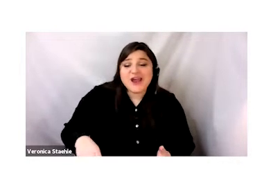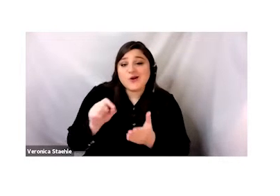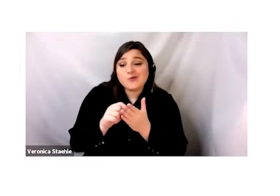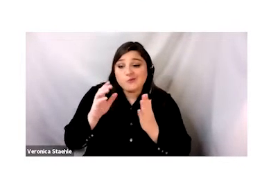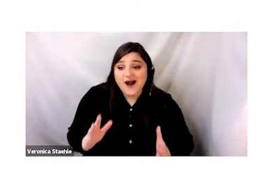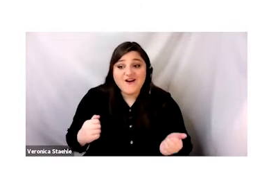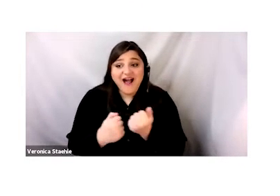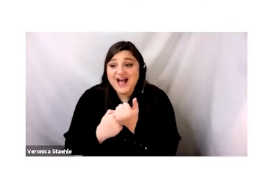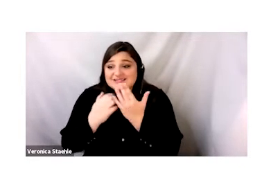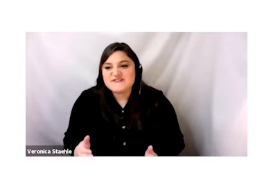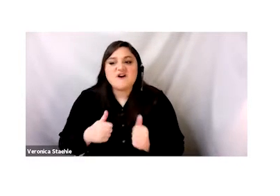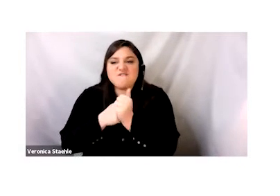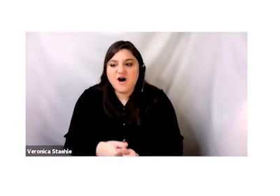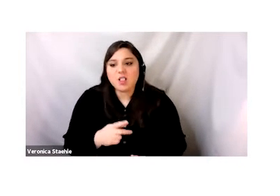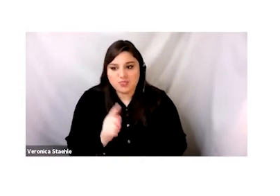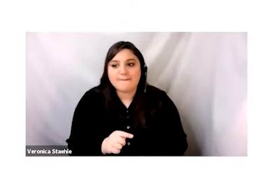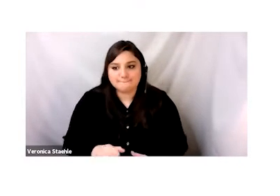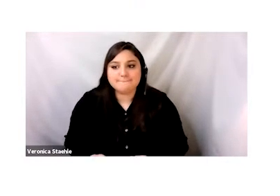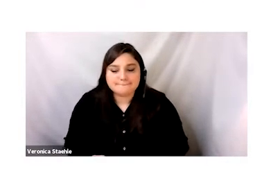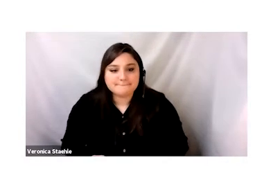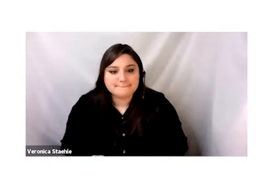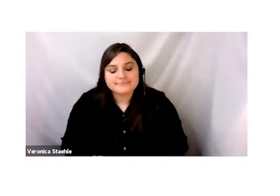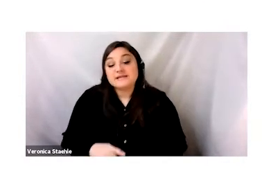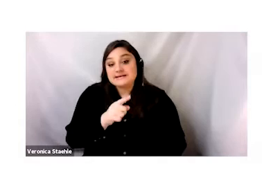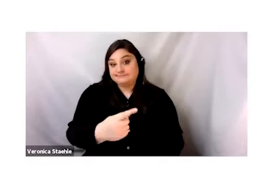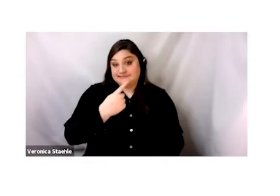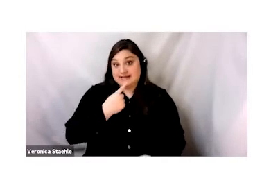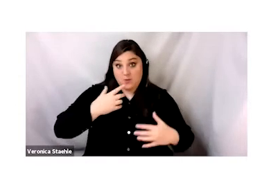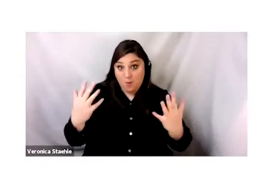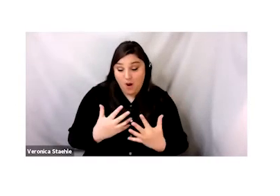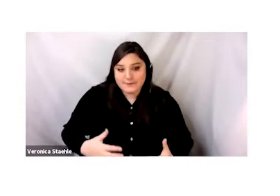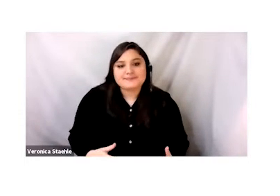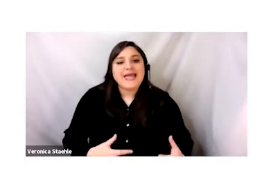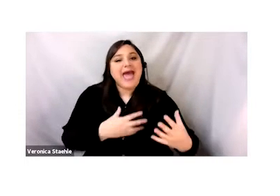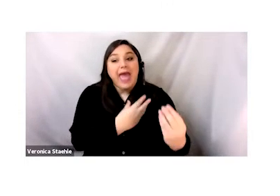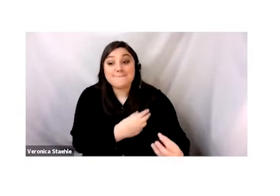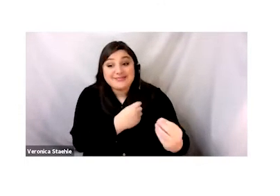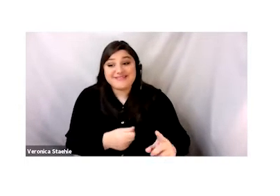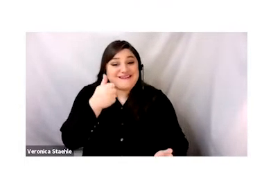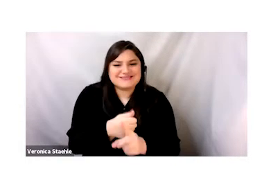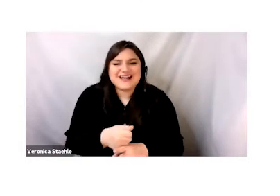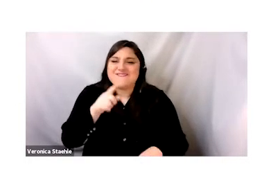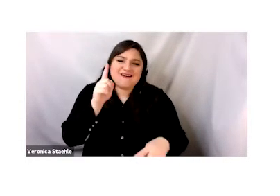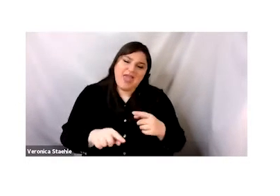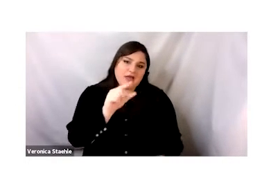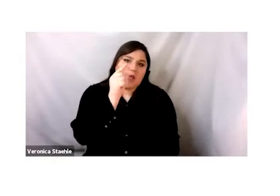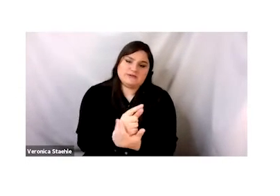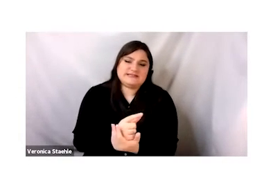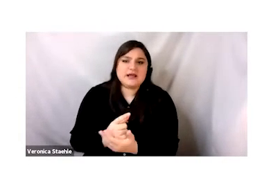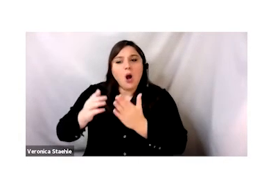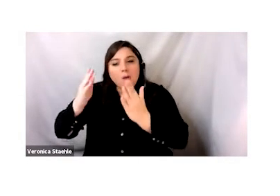are amazing. They said that empathy does not guarantee or assure that someone is going to care enough to do